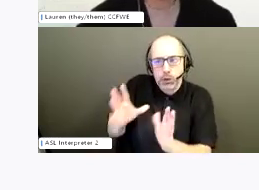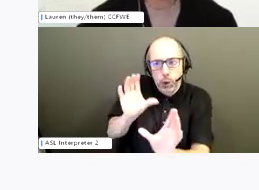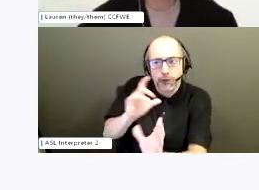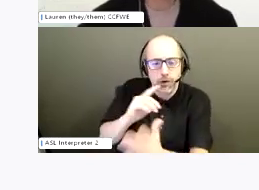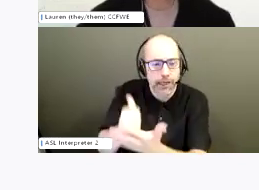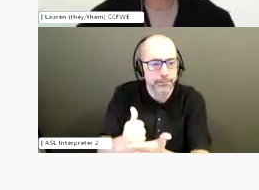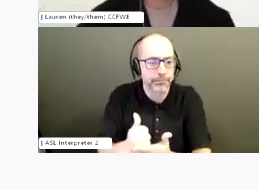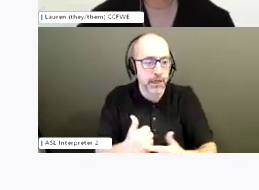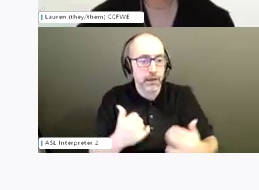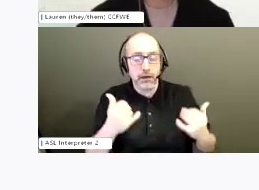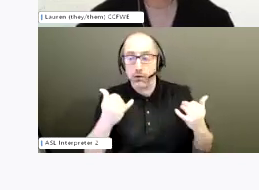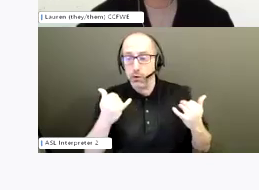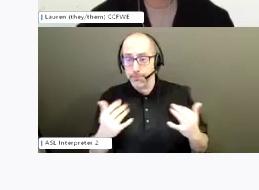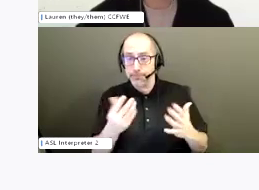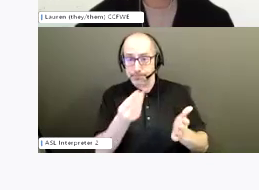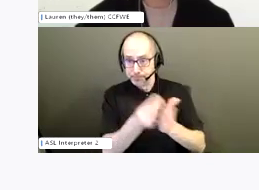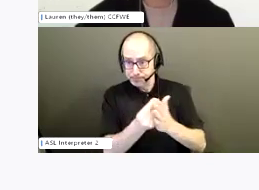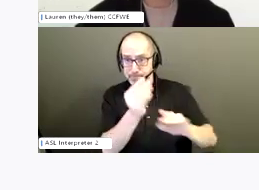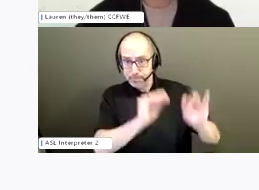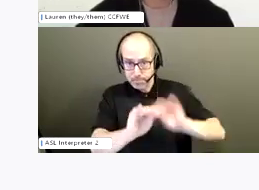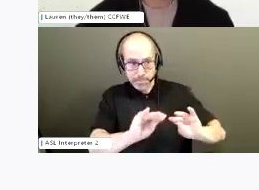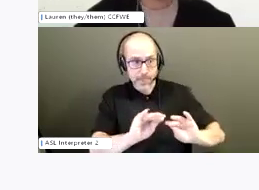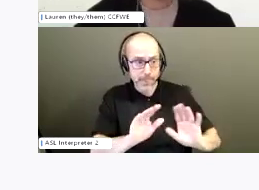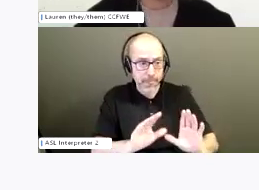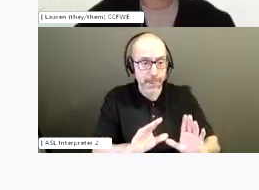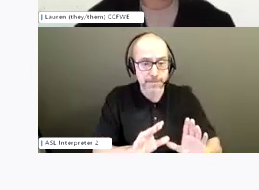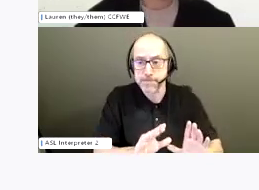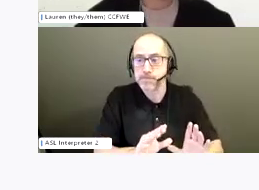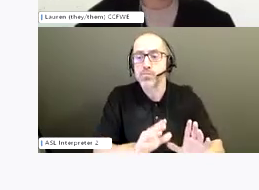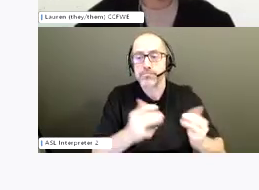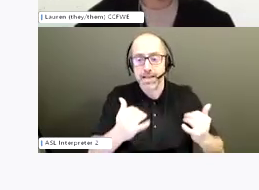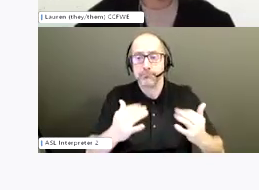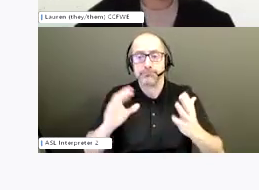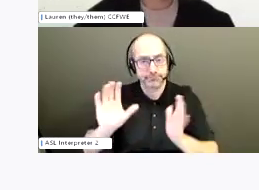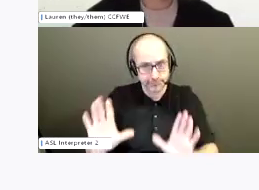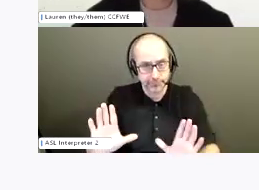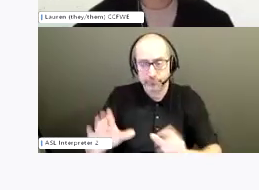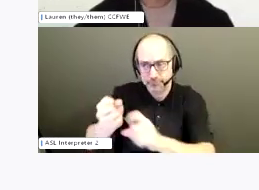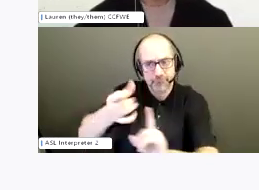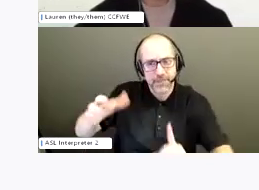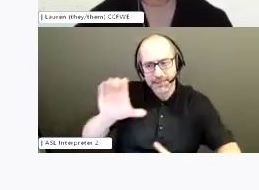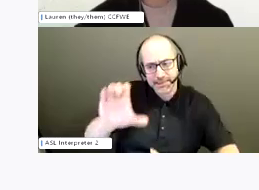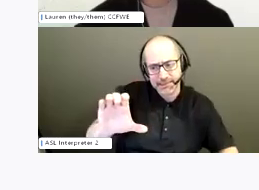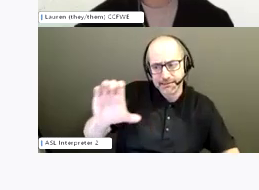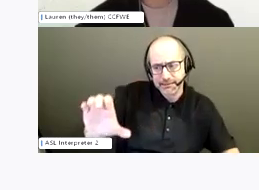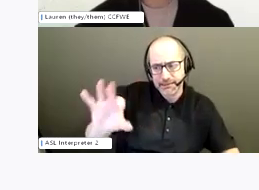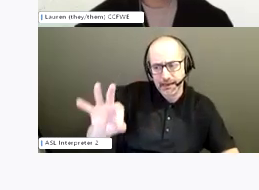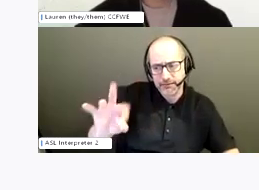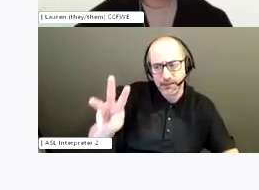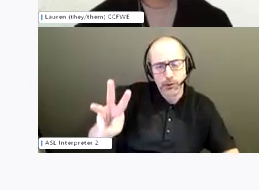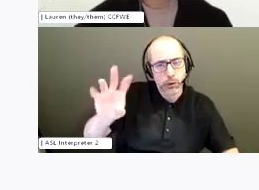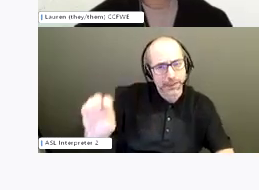senior survivors, we're going to talk a little bit about the supports available at CCFWE. So before I go into the